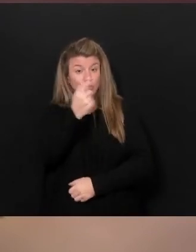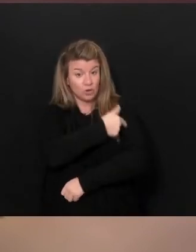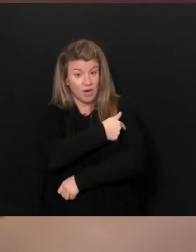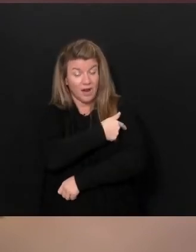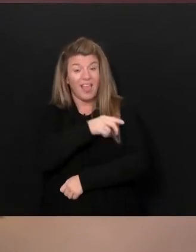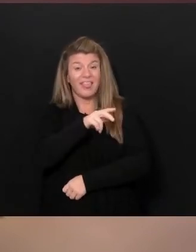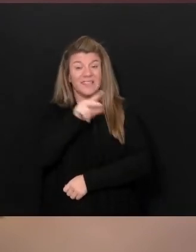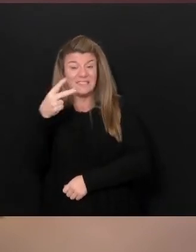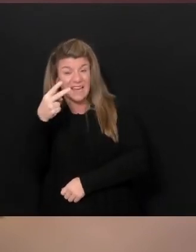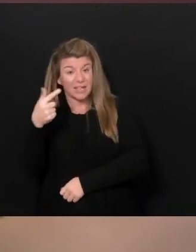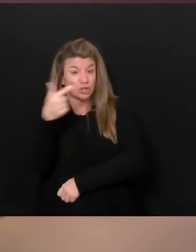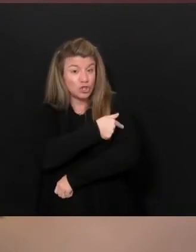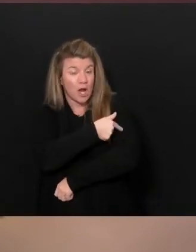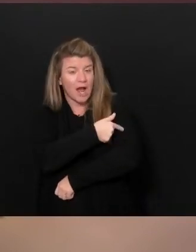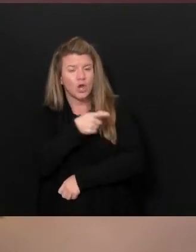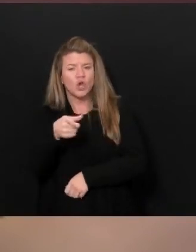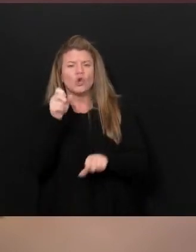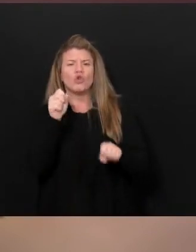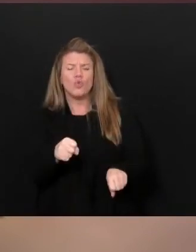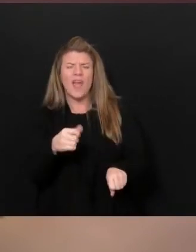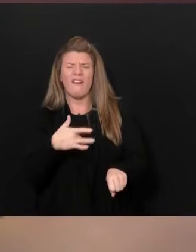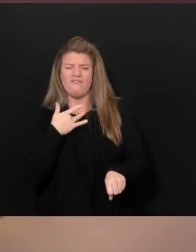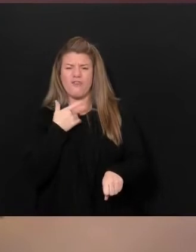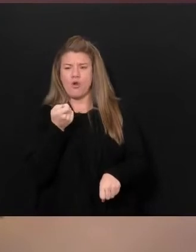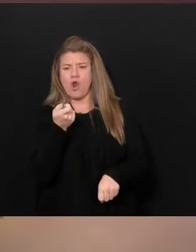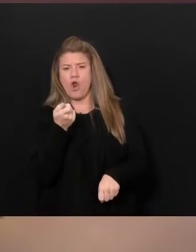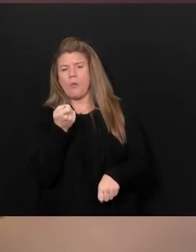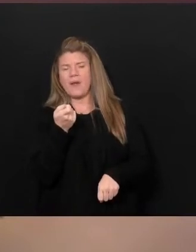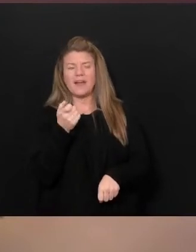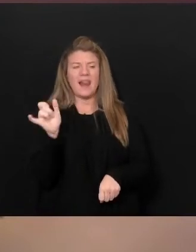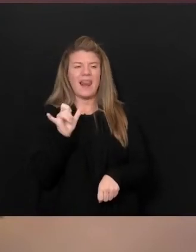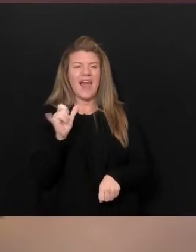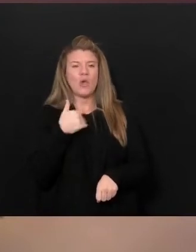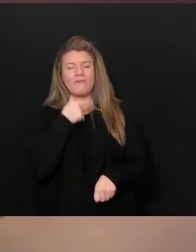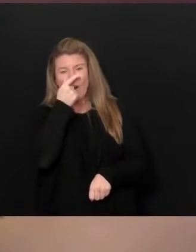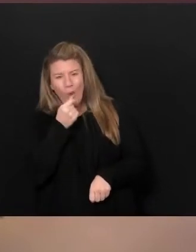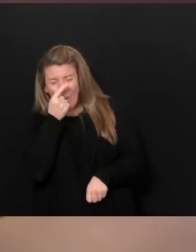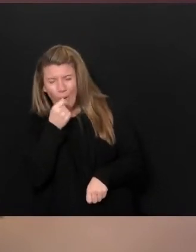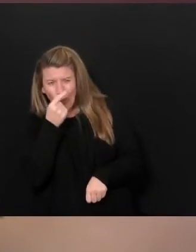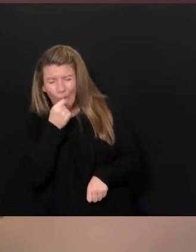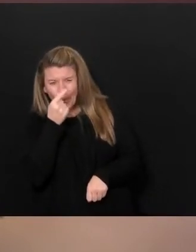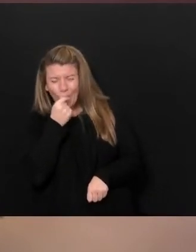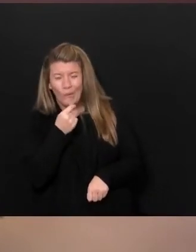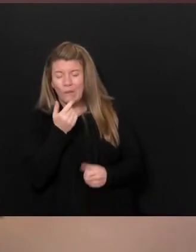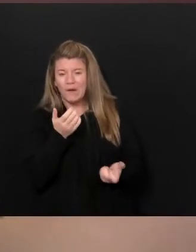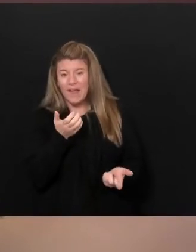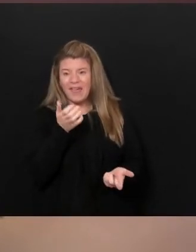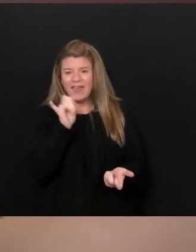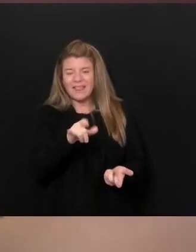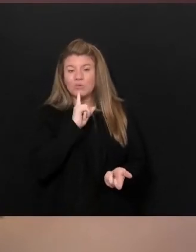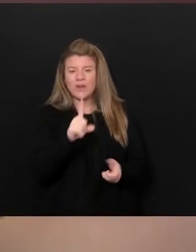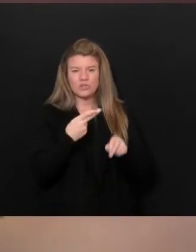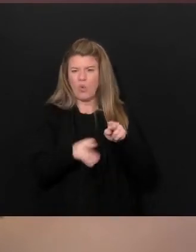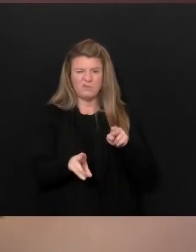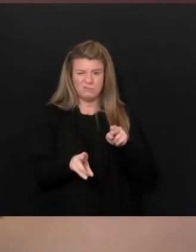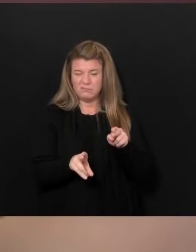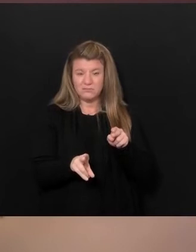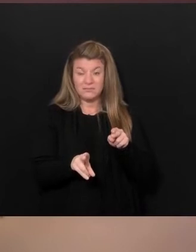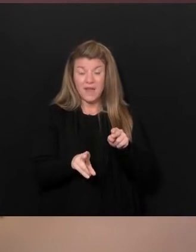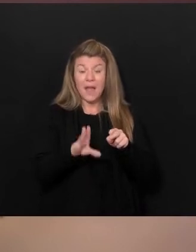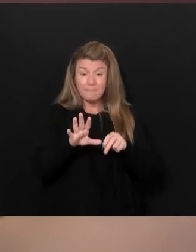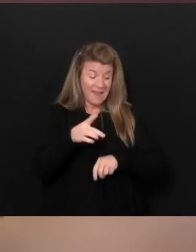And the second vaccine can give people sometimes feeling a little like they have a cold or something, which is really short-lived. But the